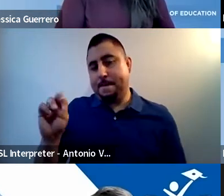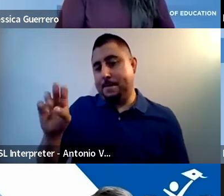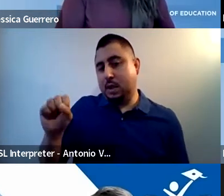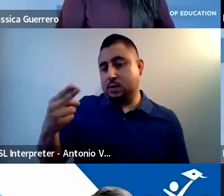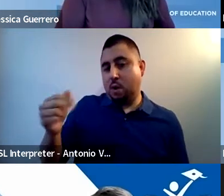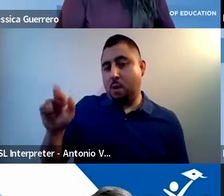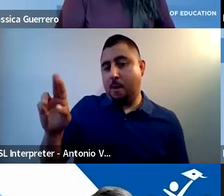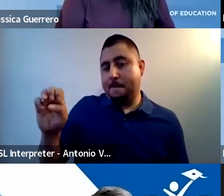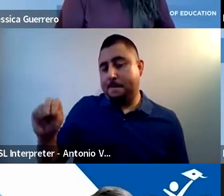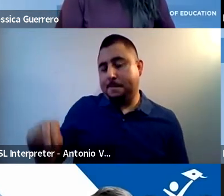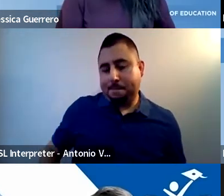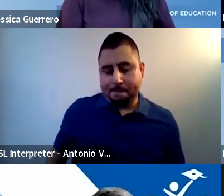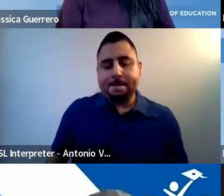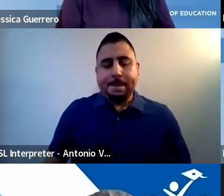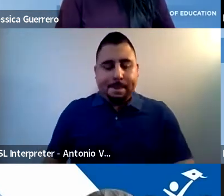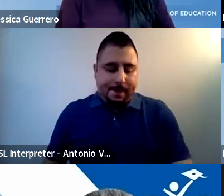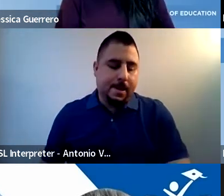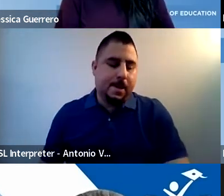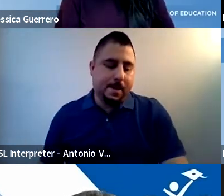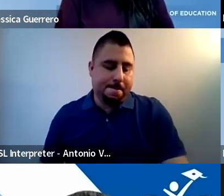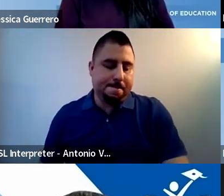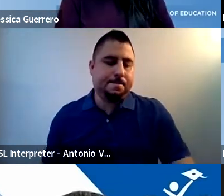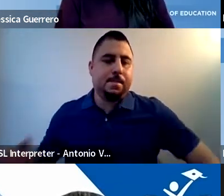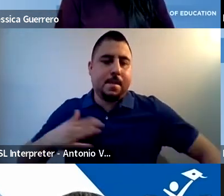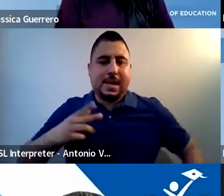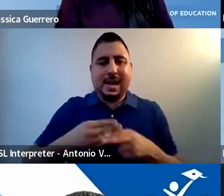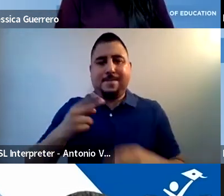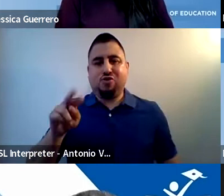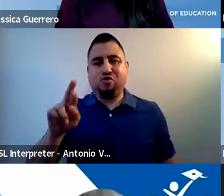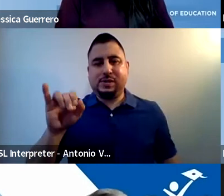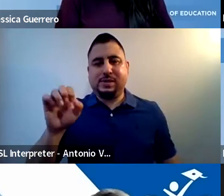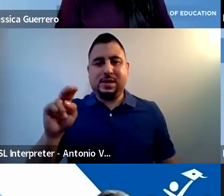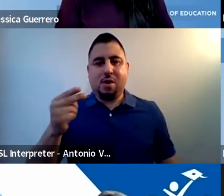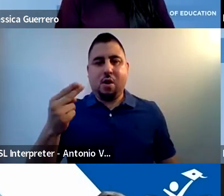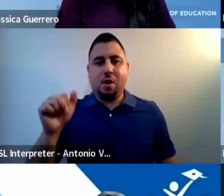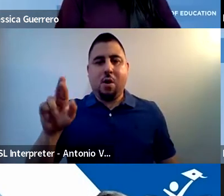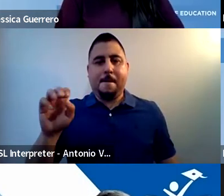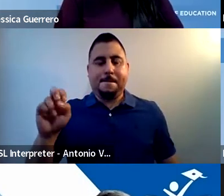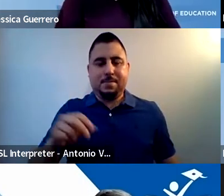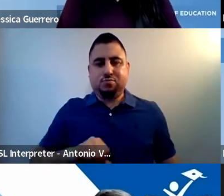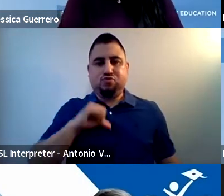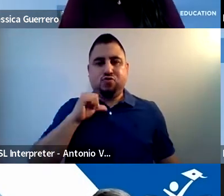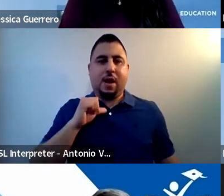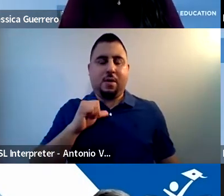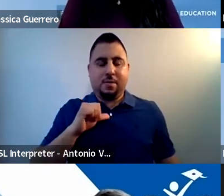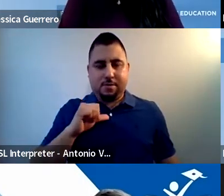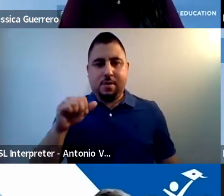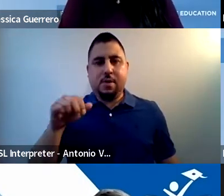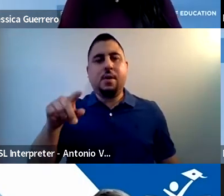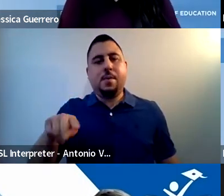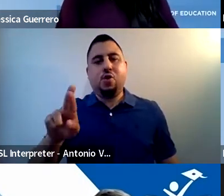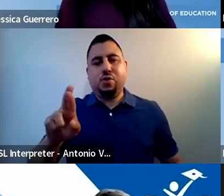Good evening, everyone. Again, my name is Kristen Harmon, and I am a proud Pointer Ridge